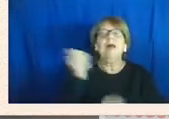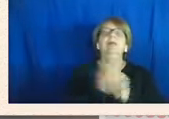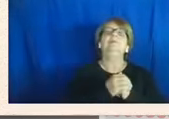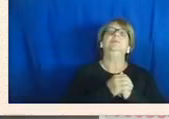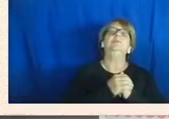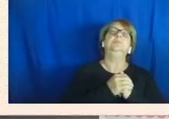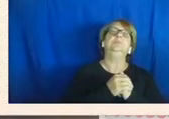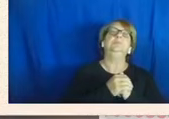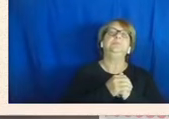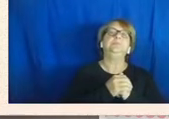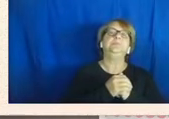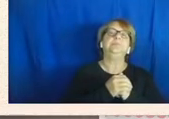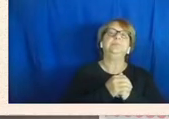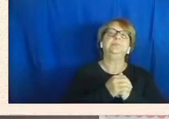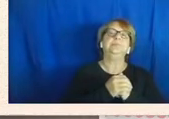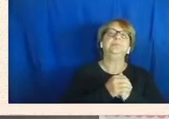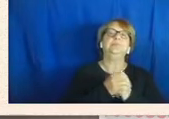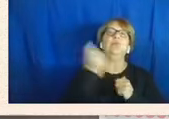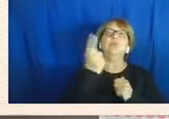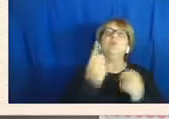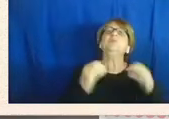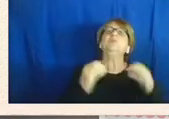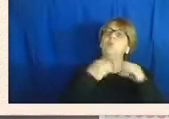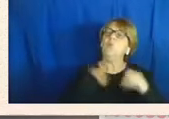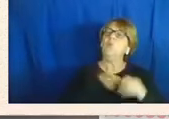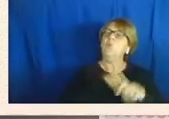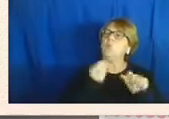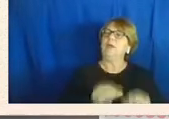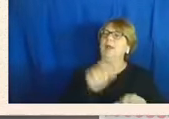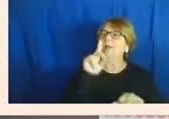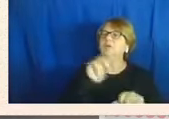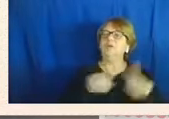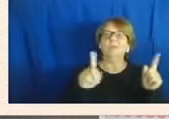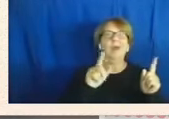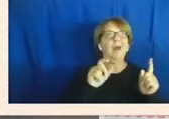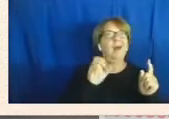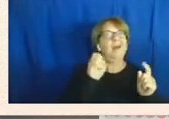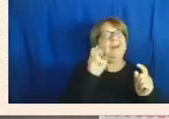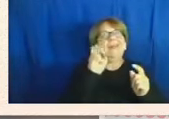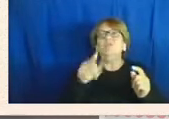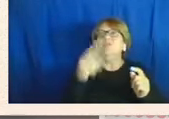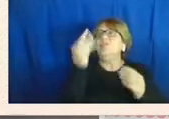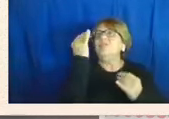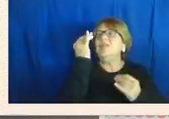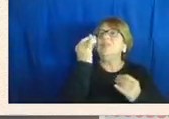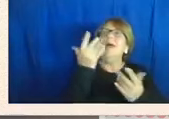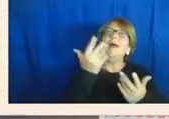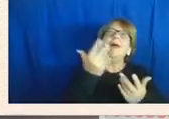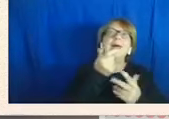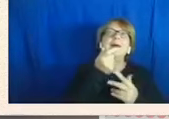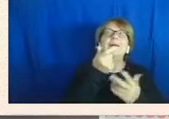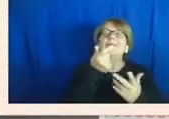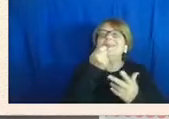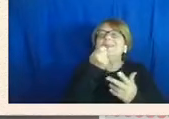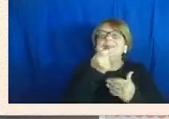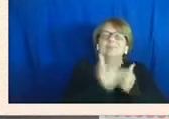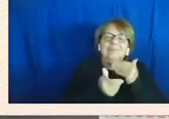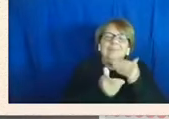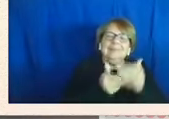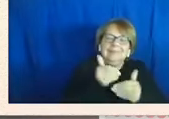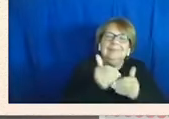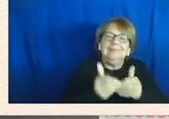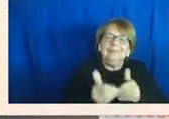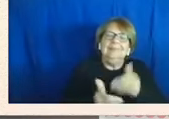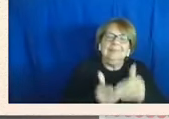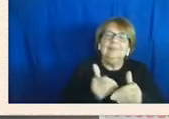there's always more that we can be doing. But even if you're thinking about just little tiny baby steps toward healthy